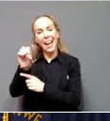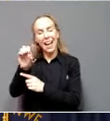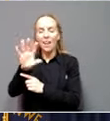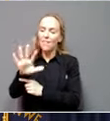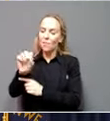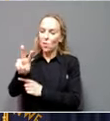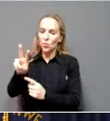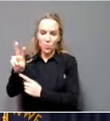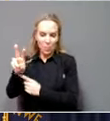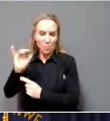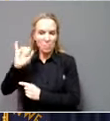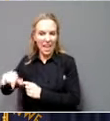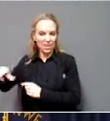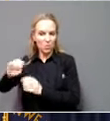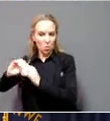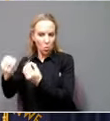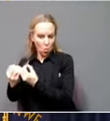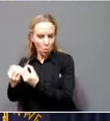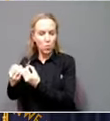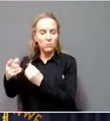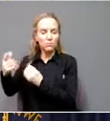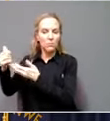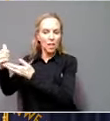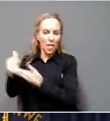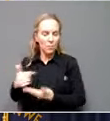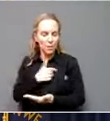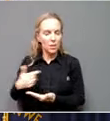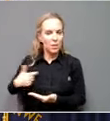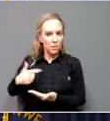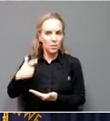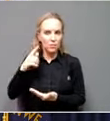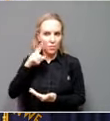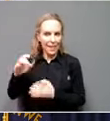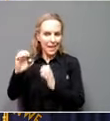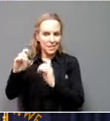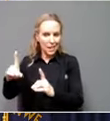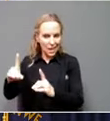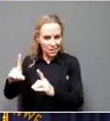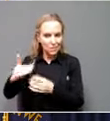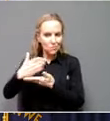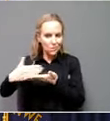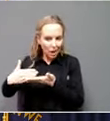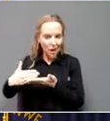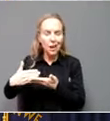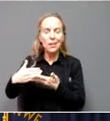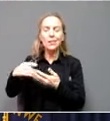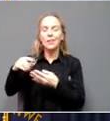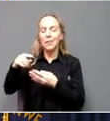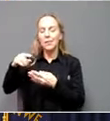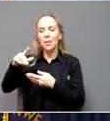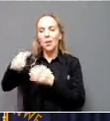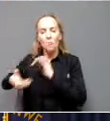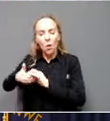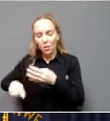side, as well as four great employers that have said they're willing to step up, hire as many of